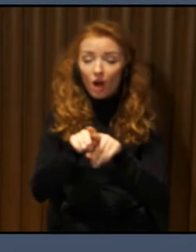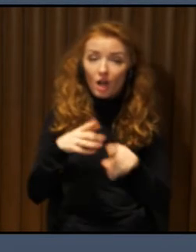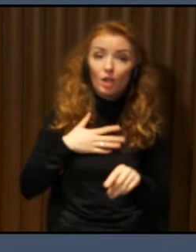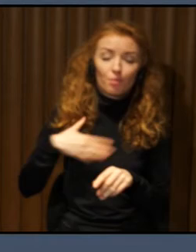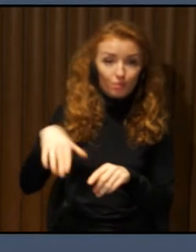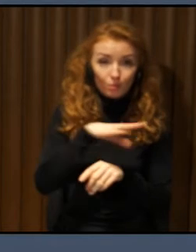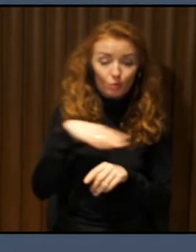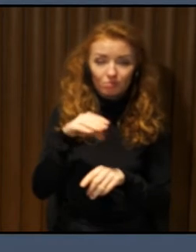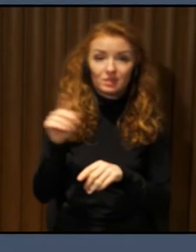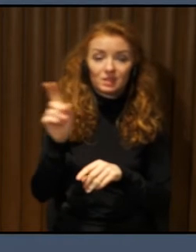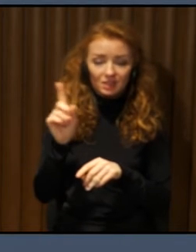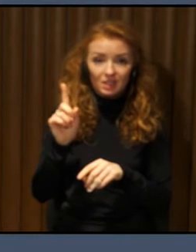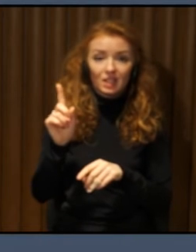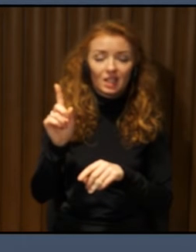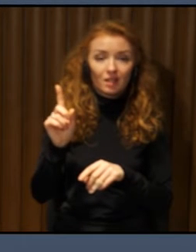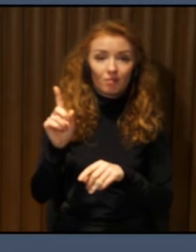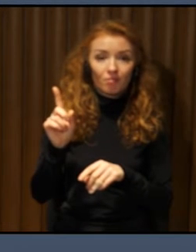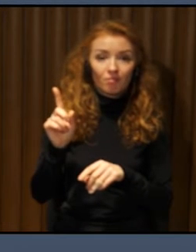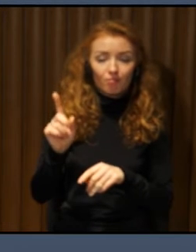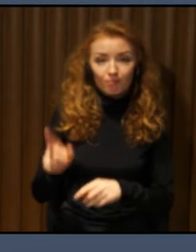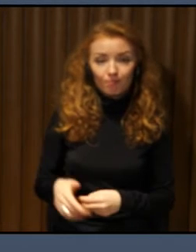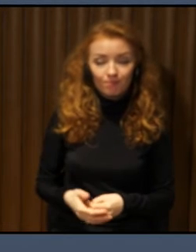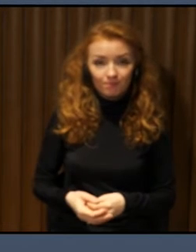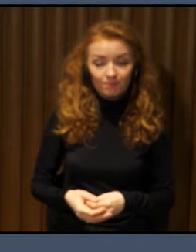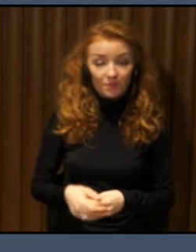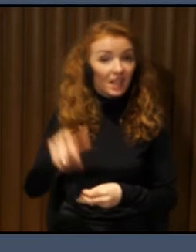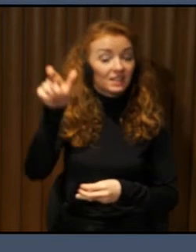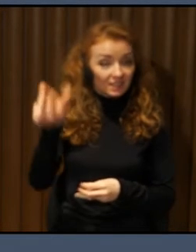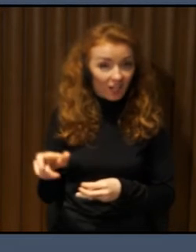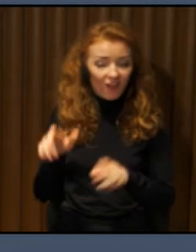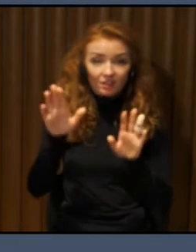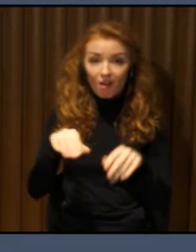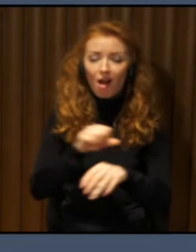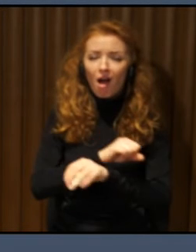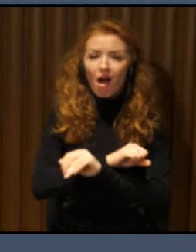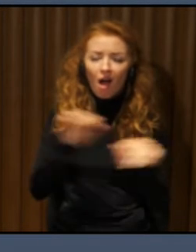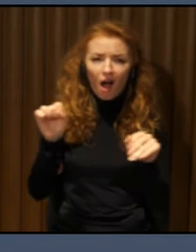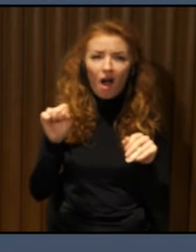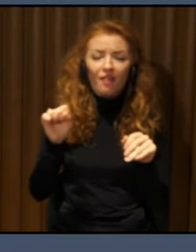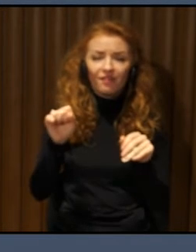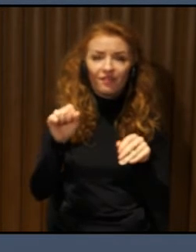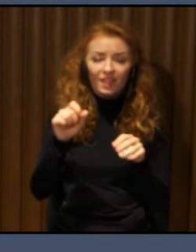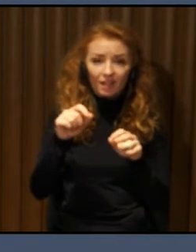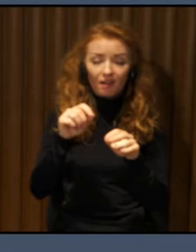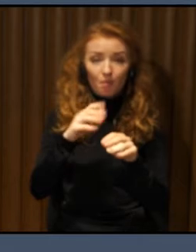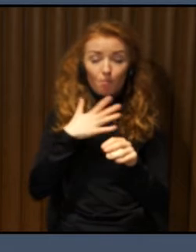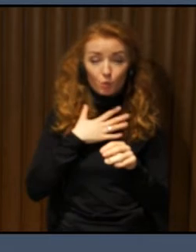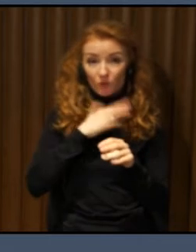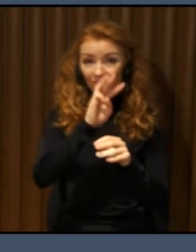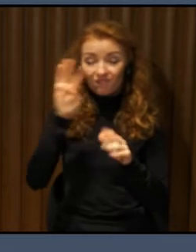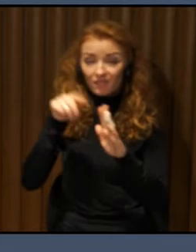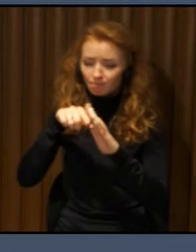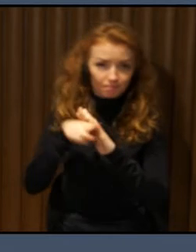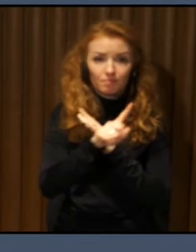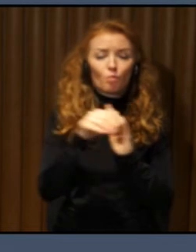you to a news site or weather, just so you can essentially get out. And if someone is looking over your